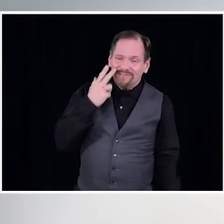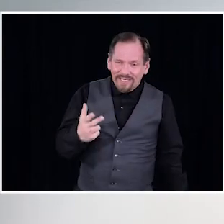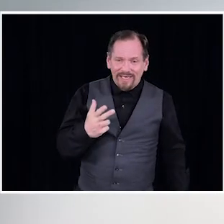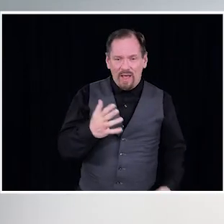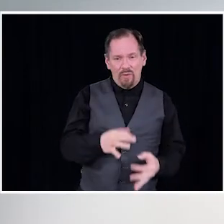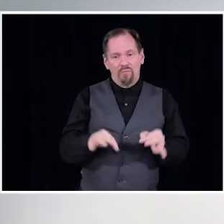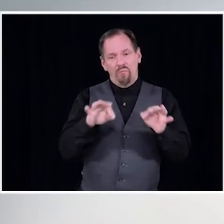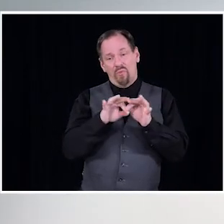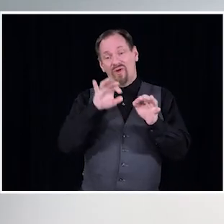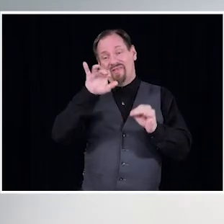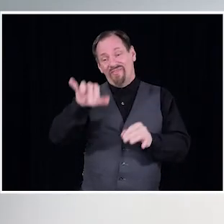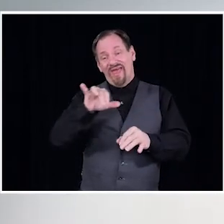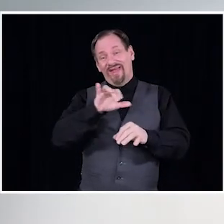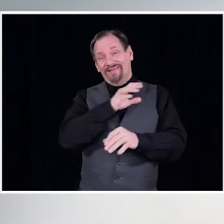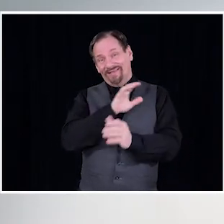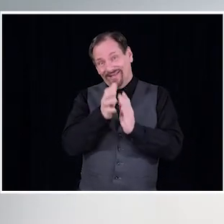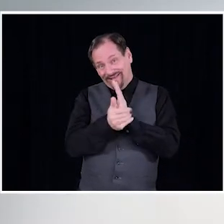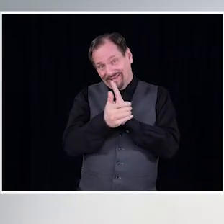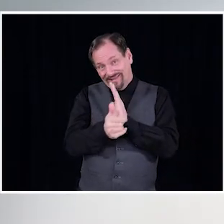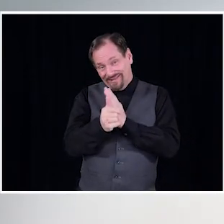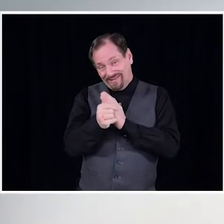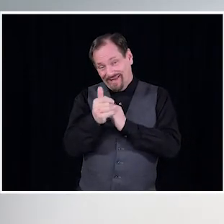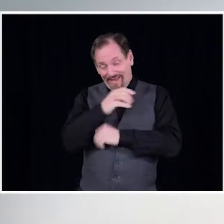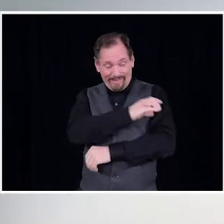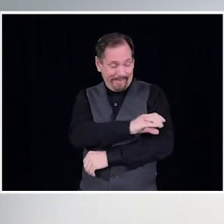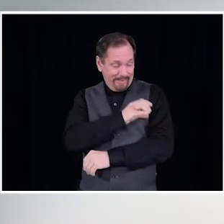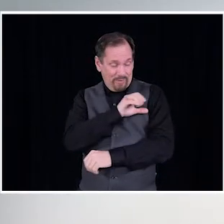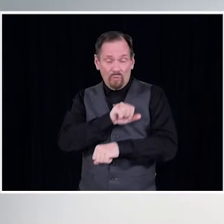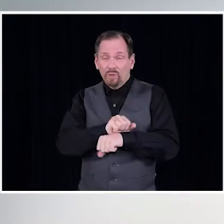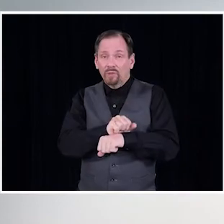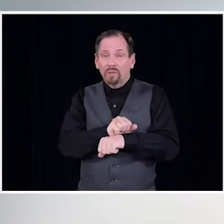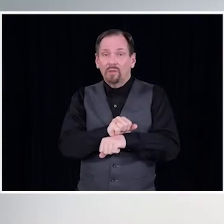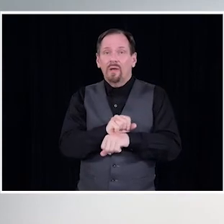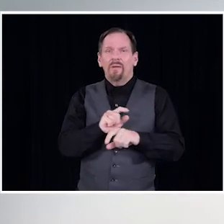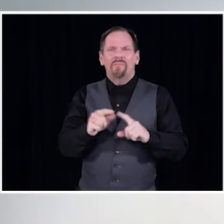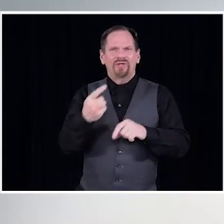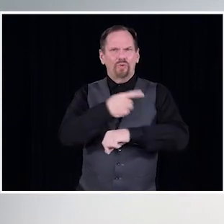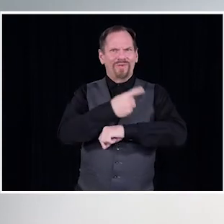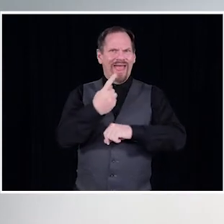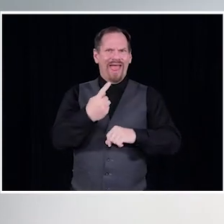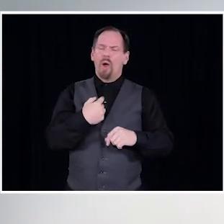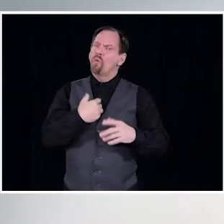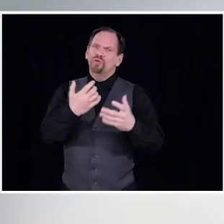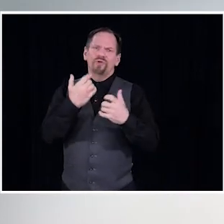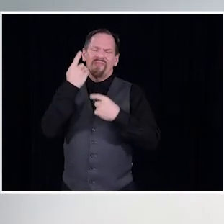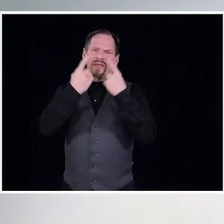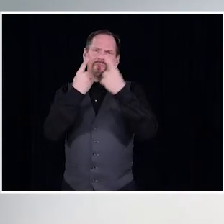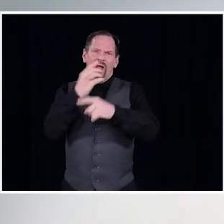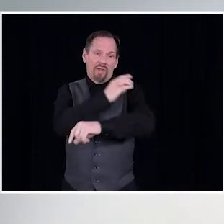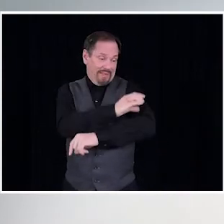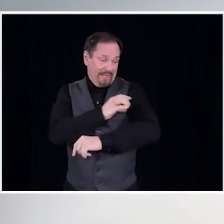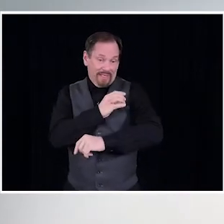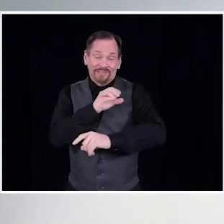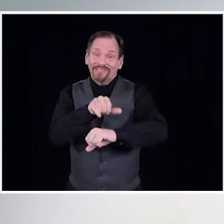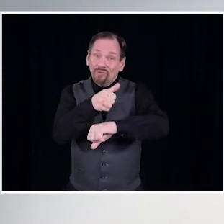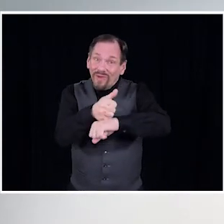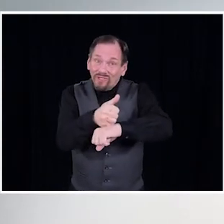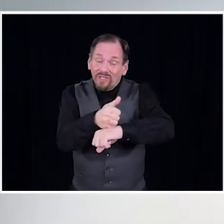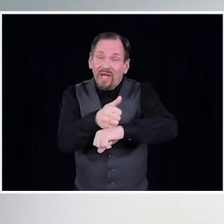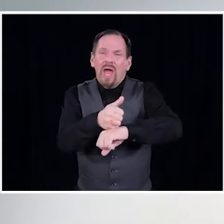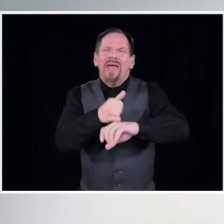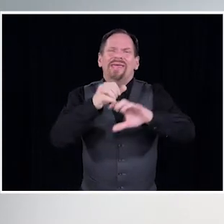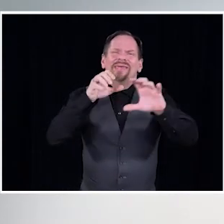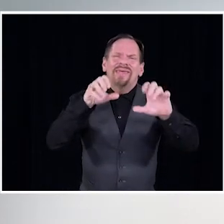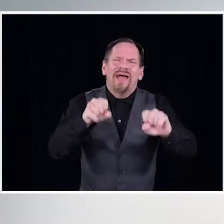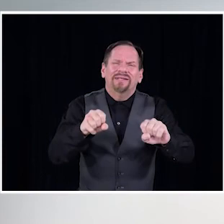critical that skill set is in your clinical work. But today, I want to challenge you to take your skills beyond the clinical setting.